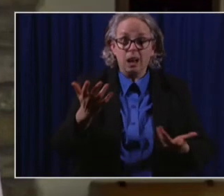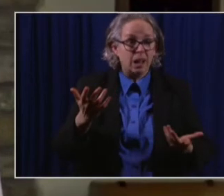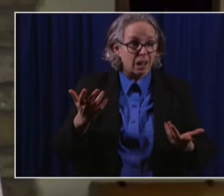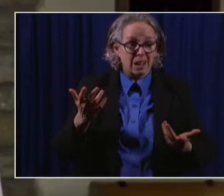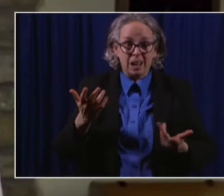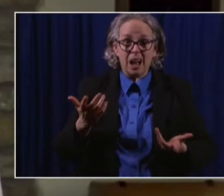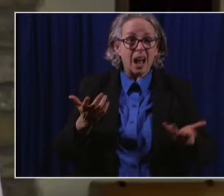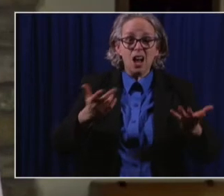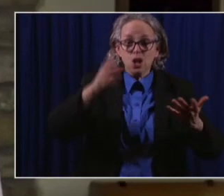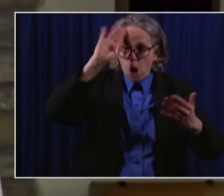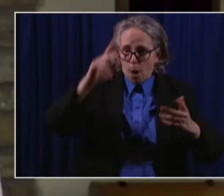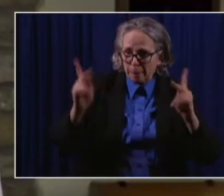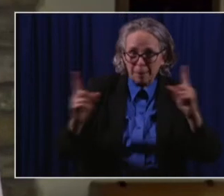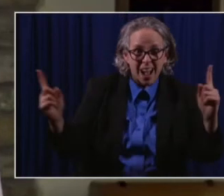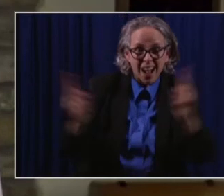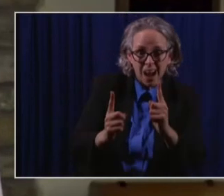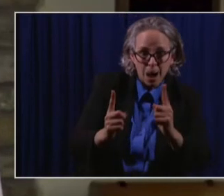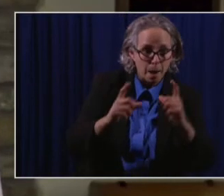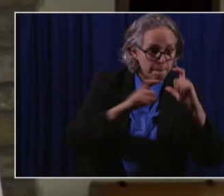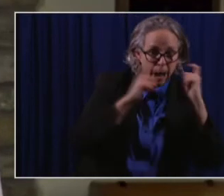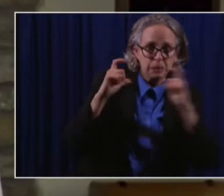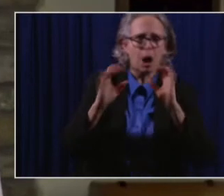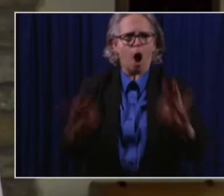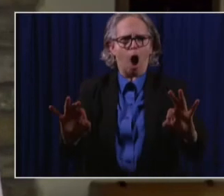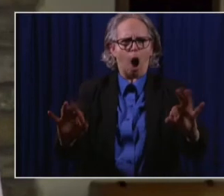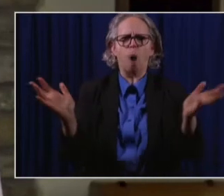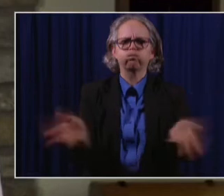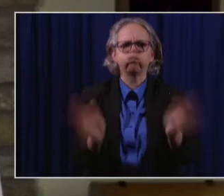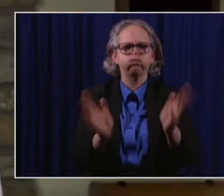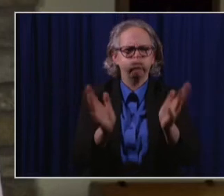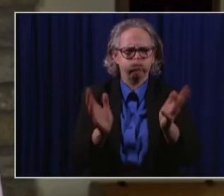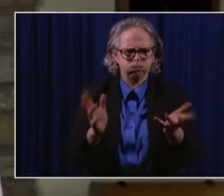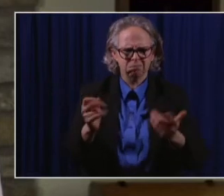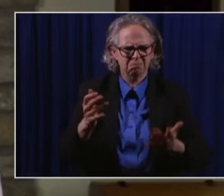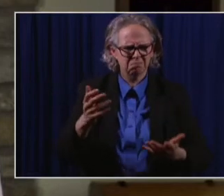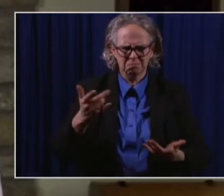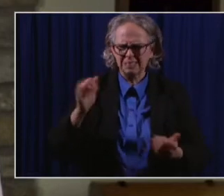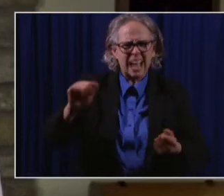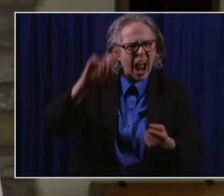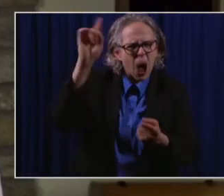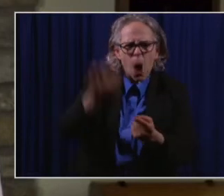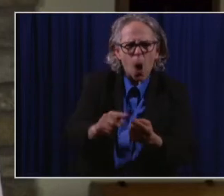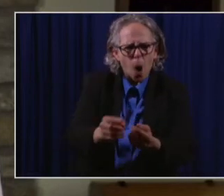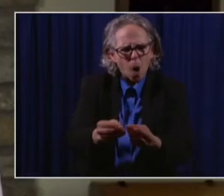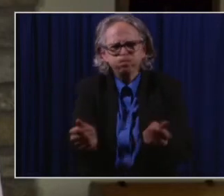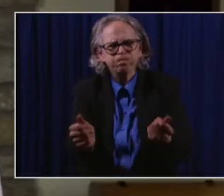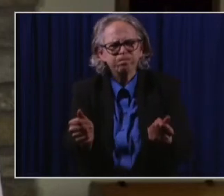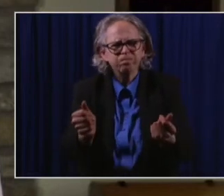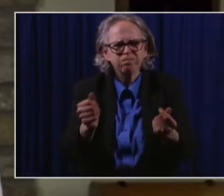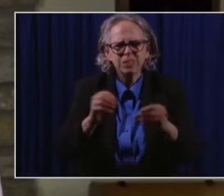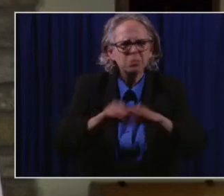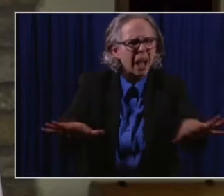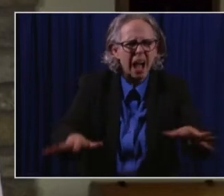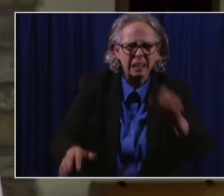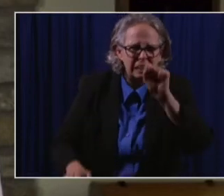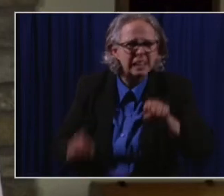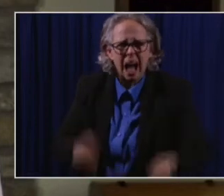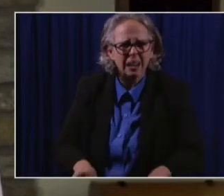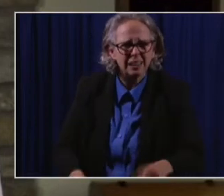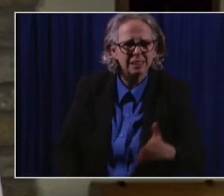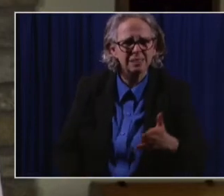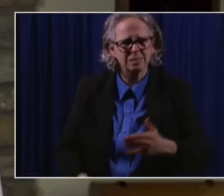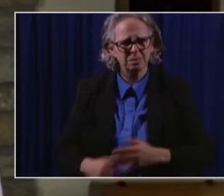I see, the better this looks. And so we all have